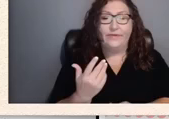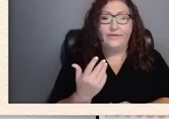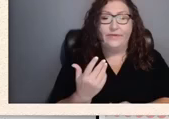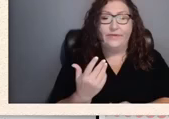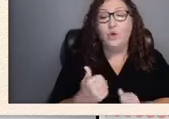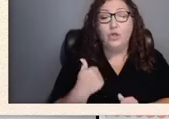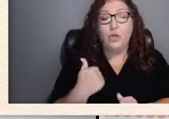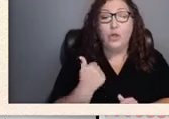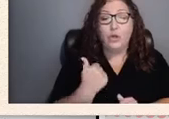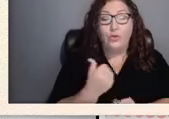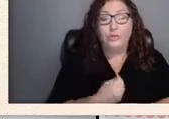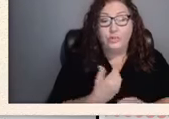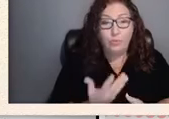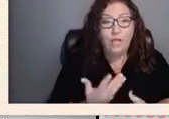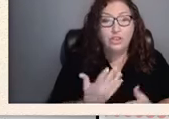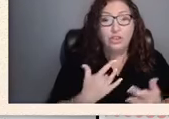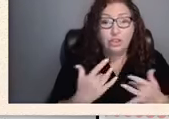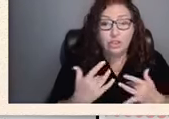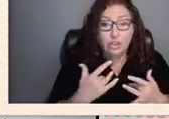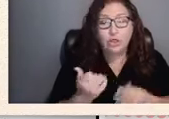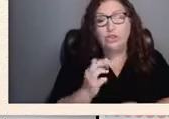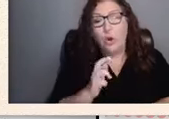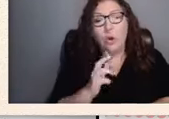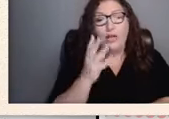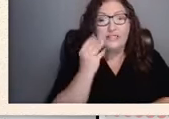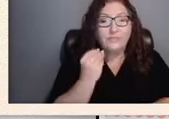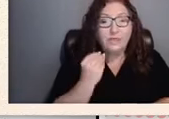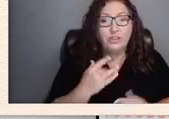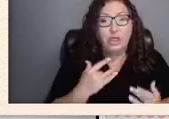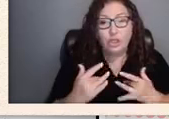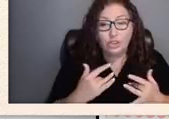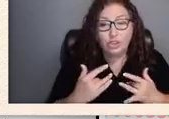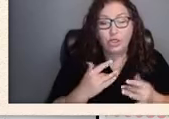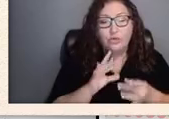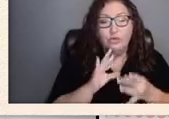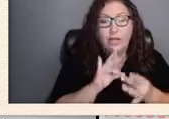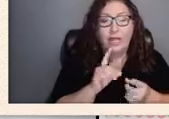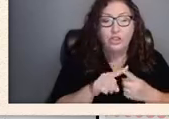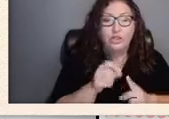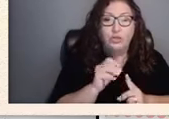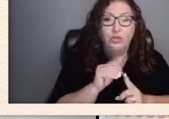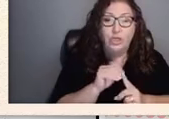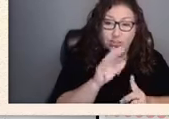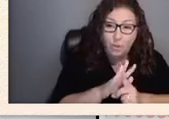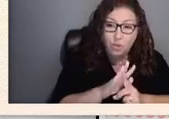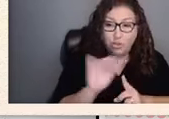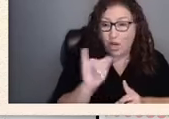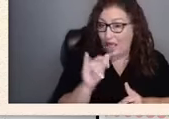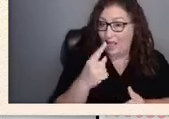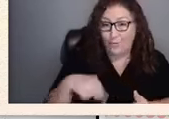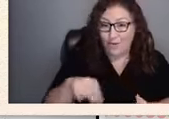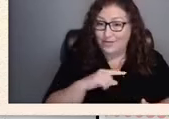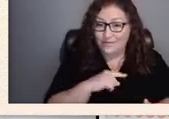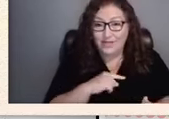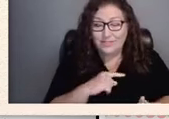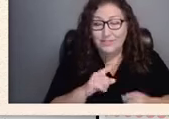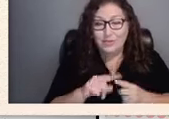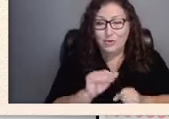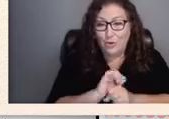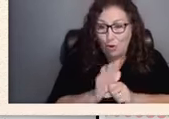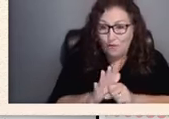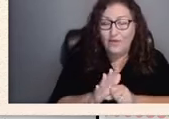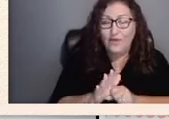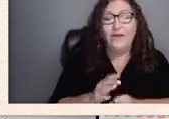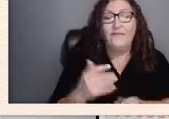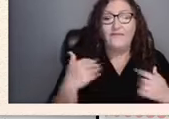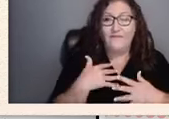expressed concerns or are experiencing concerns related to exposure, just like the rest of us, to COVID-19, fears of